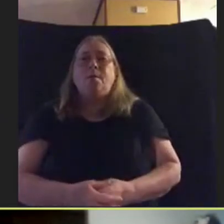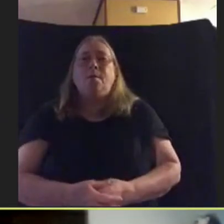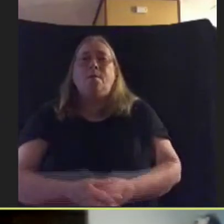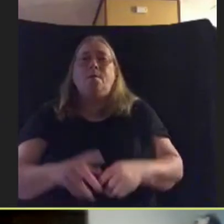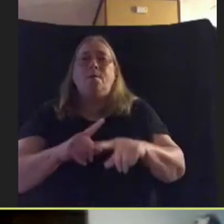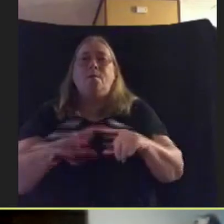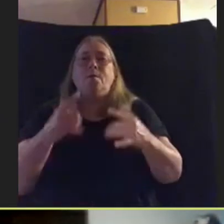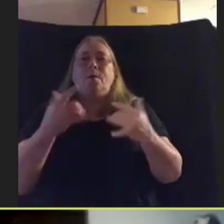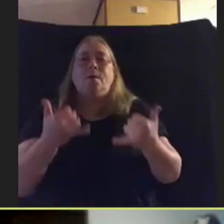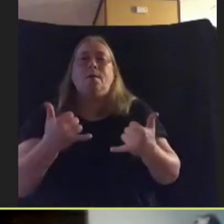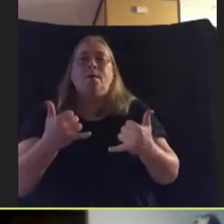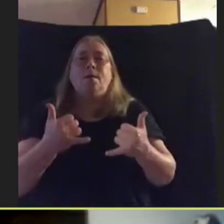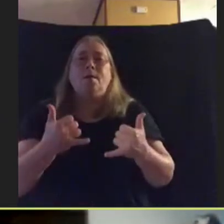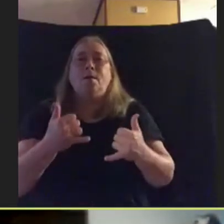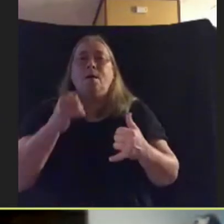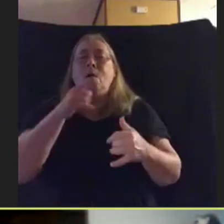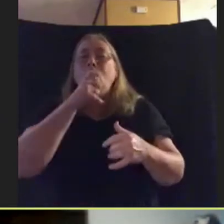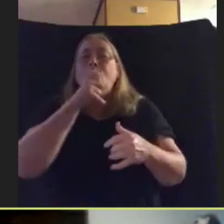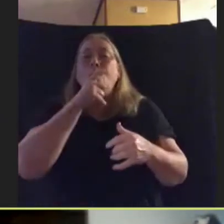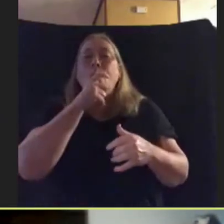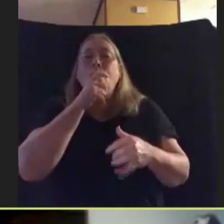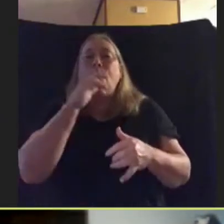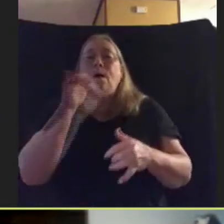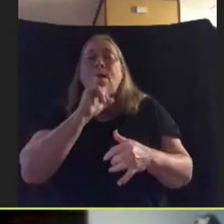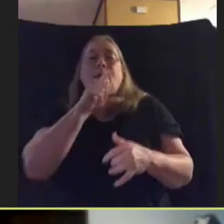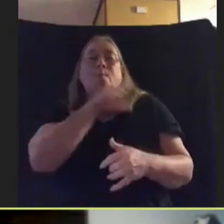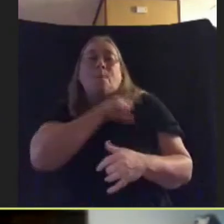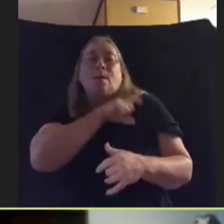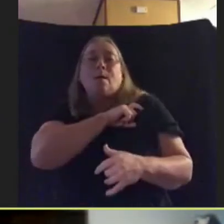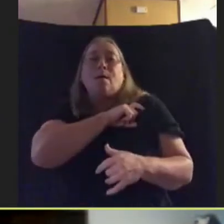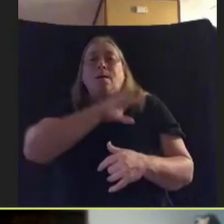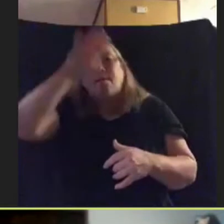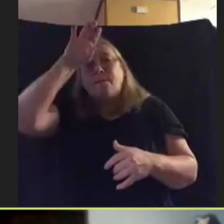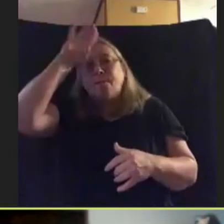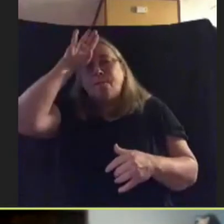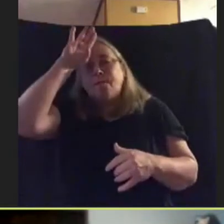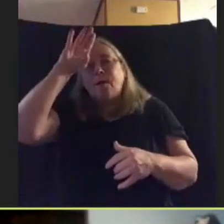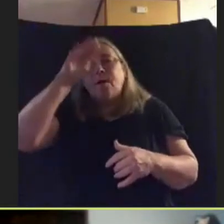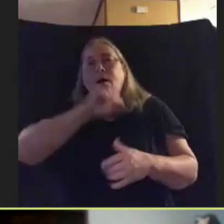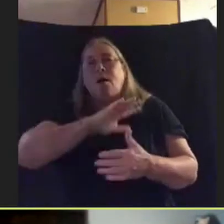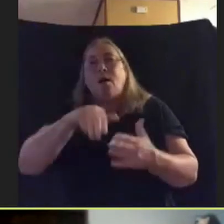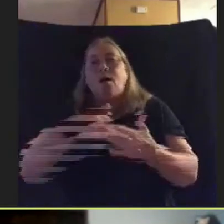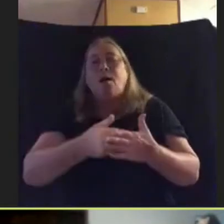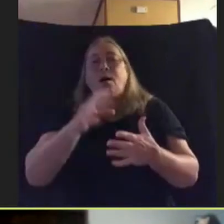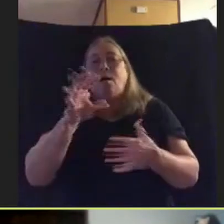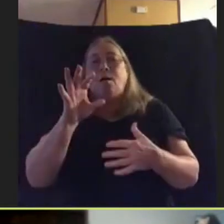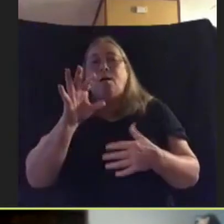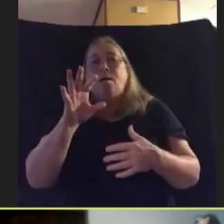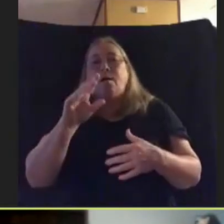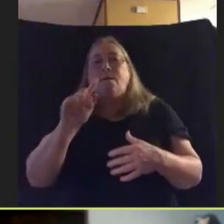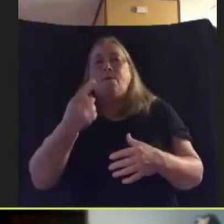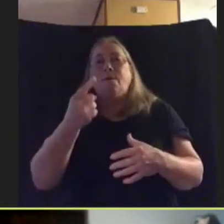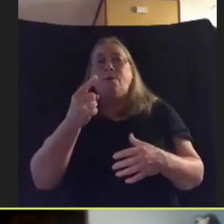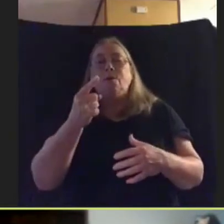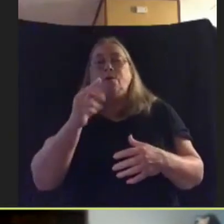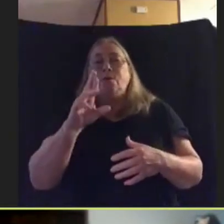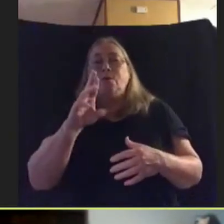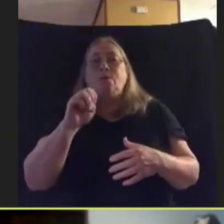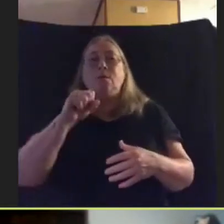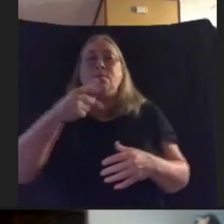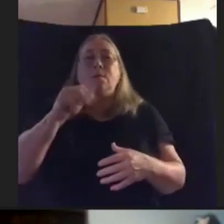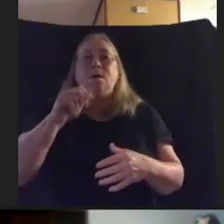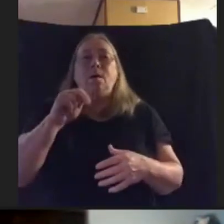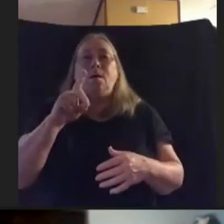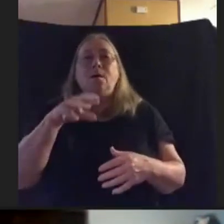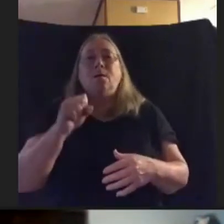those first responders who fall into those eligibility categories otherwise are completely eligible right now, as well as teachers.